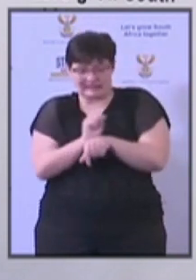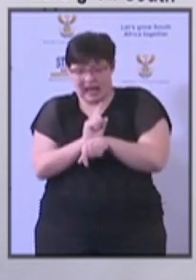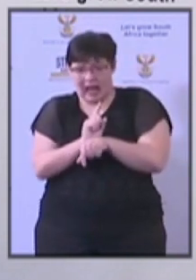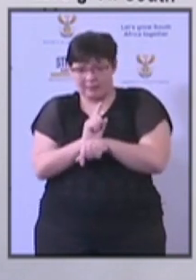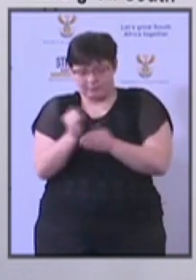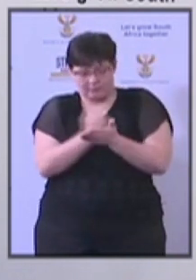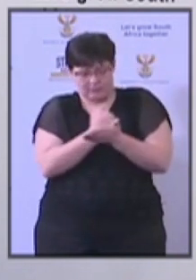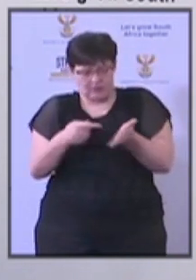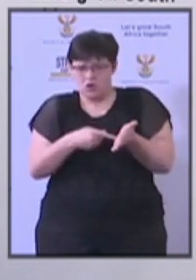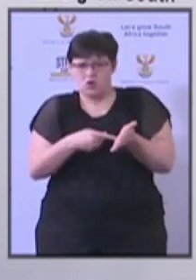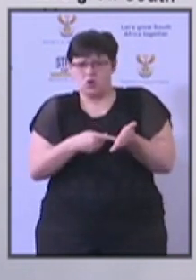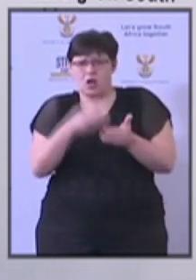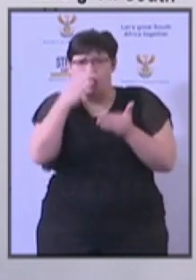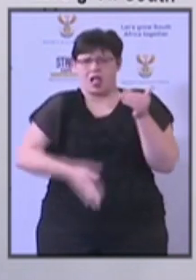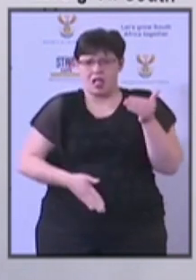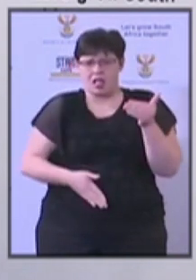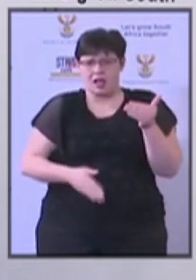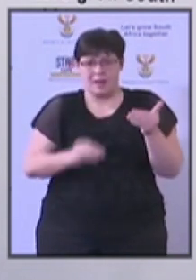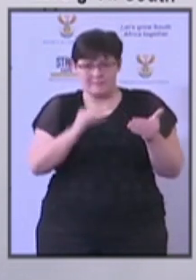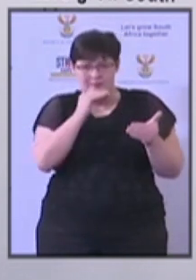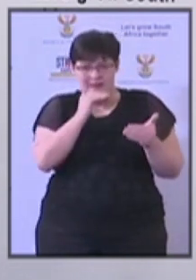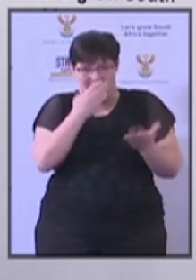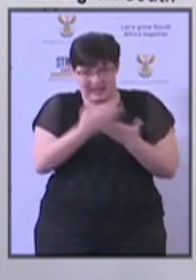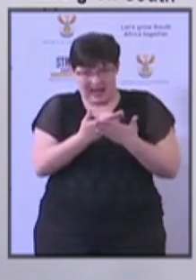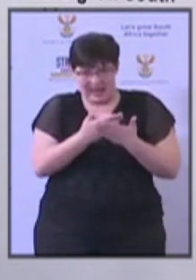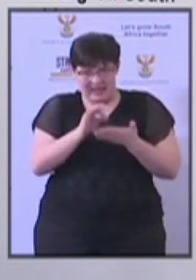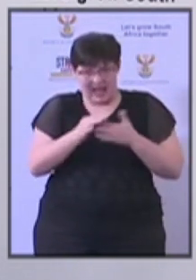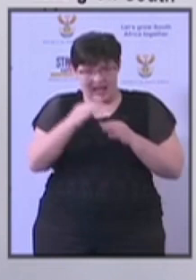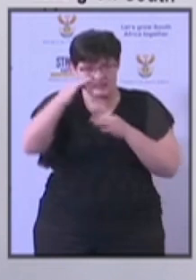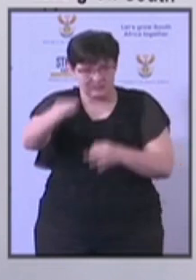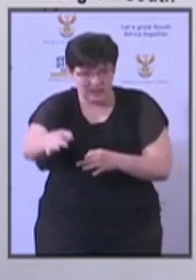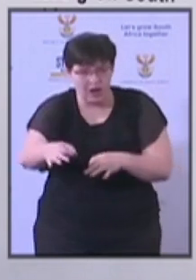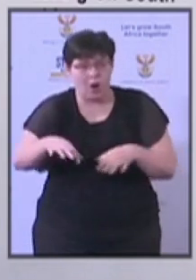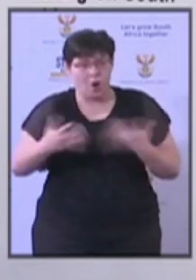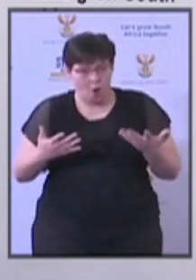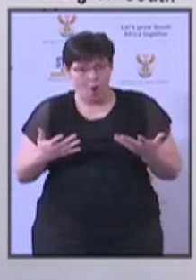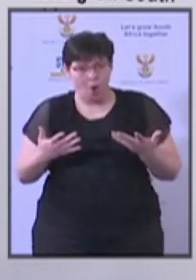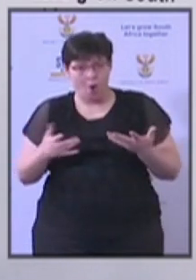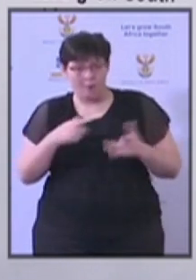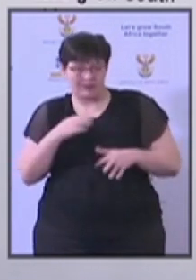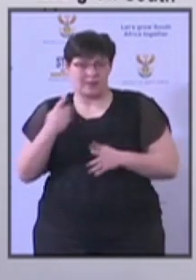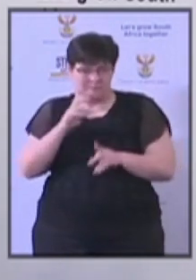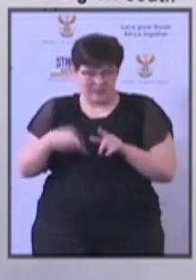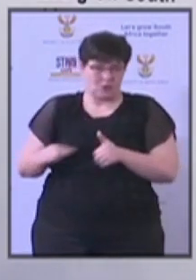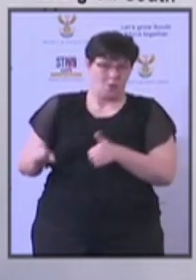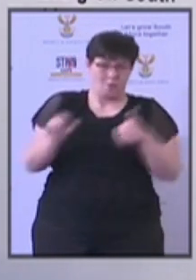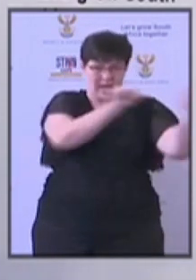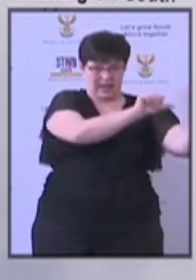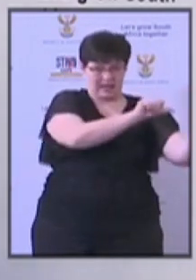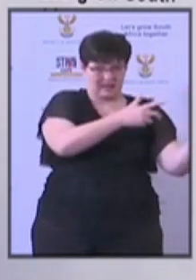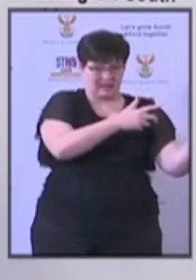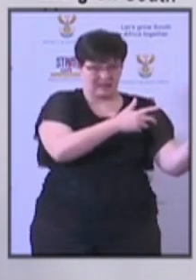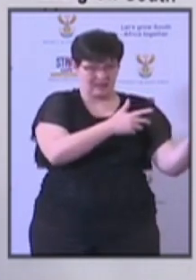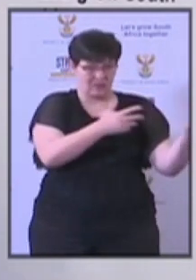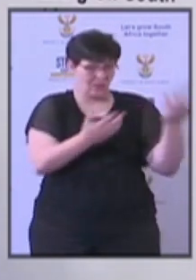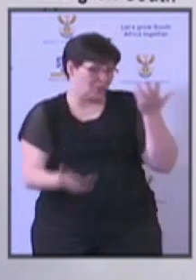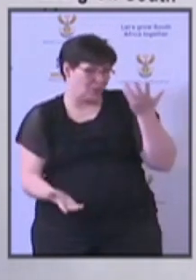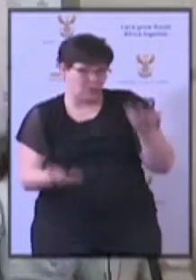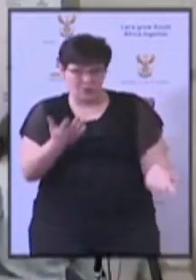allowed to come back into the country on inbound repatriation flights? Thank you very much.